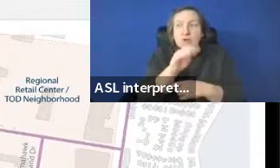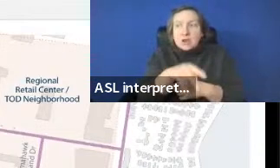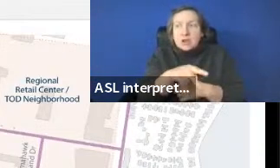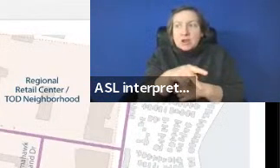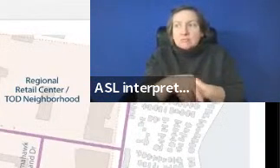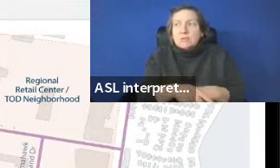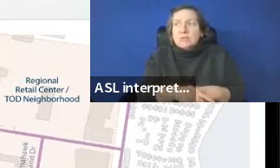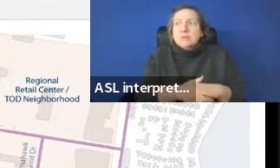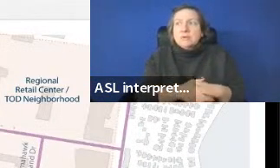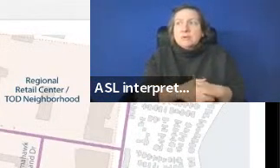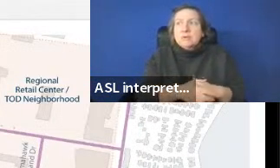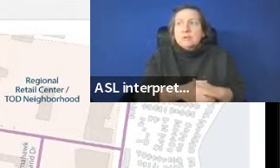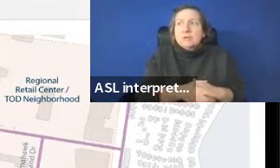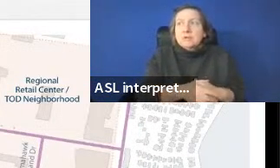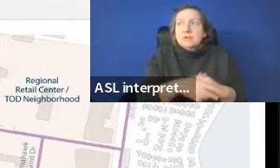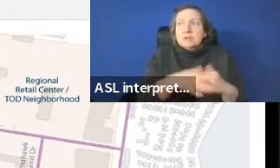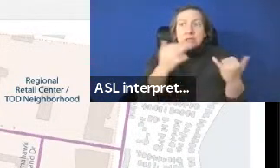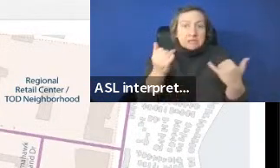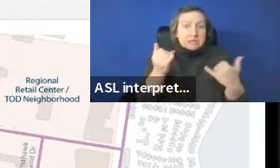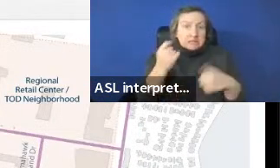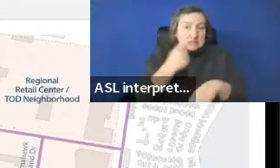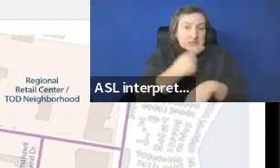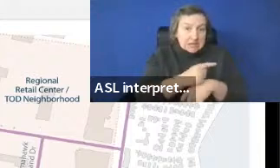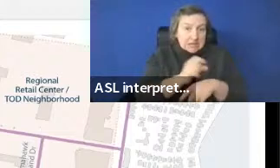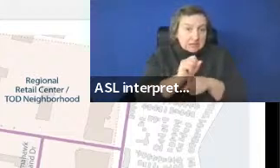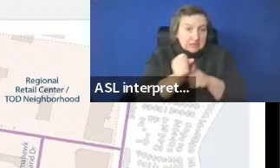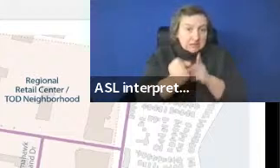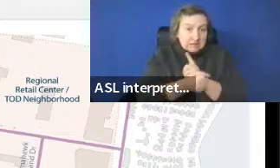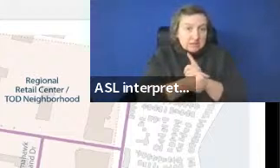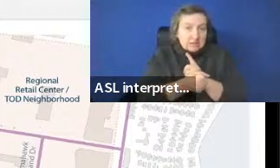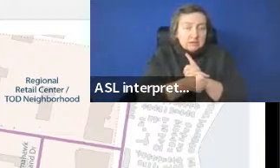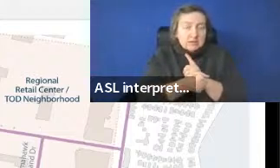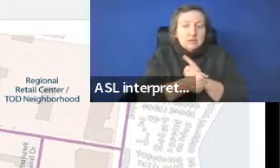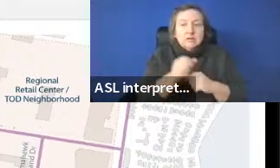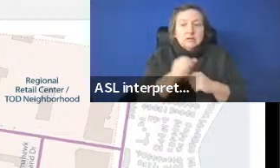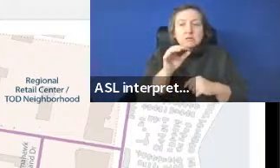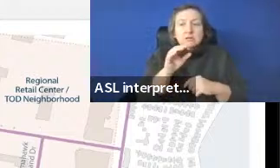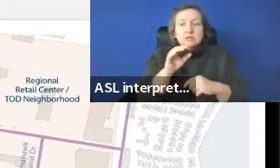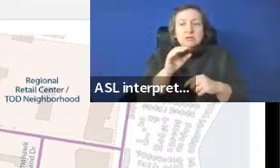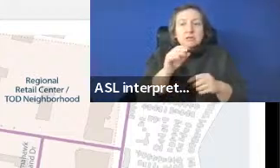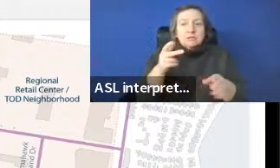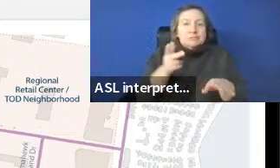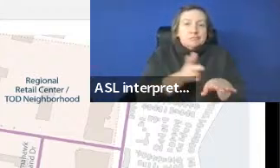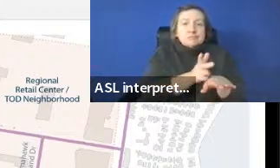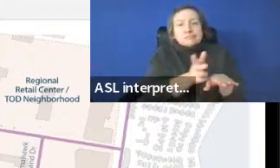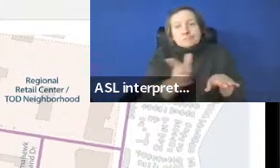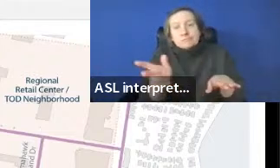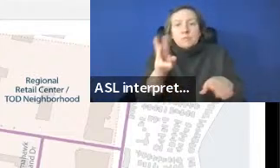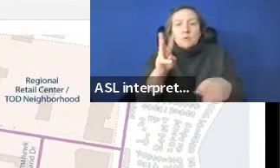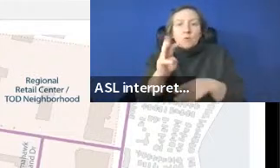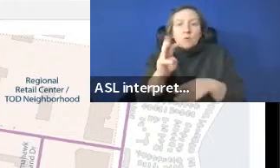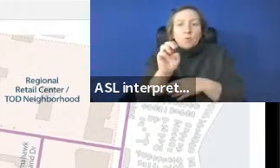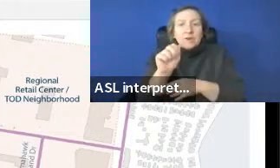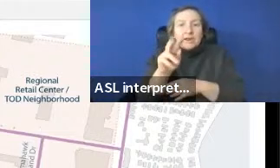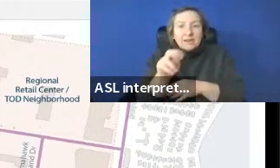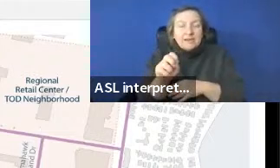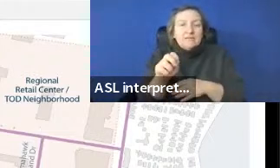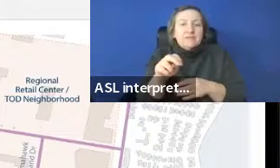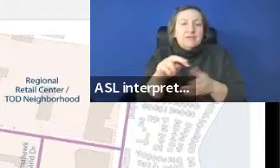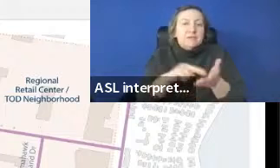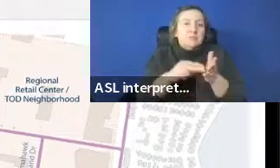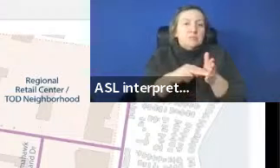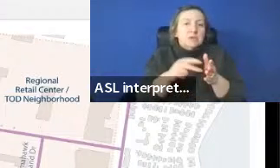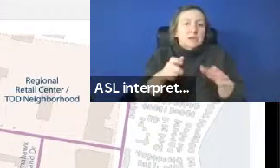thing, today's condition is a weaving section between those ramps. Mm-hmm. In other words, those have to crisscross